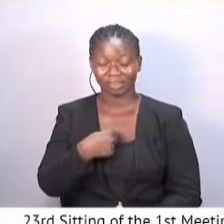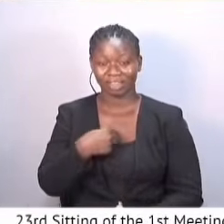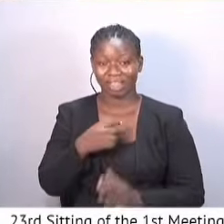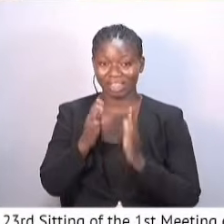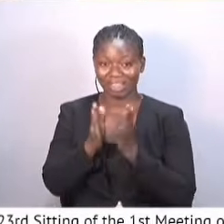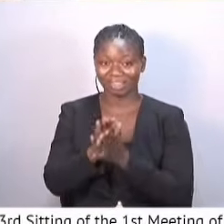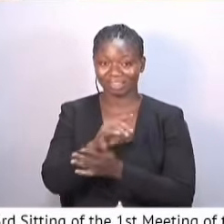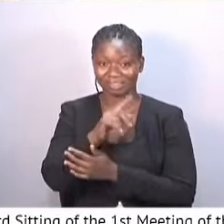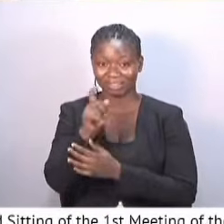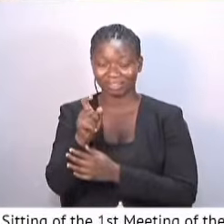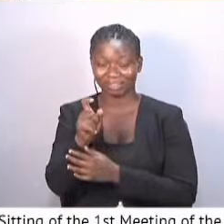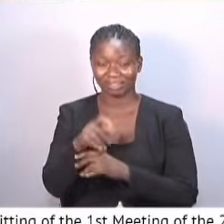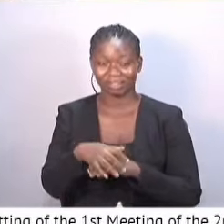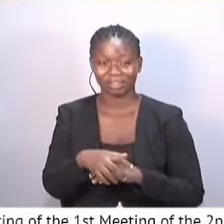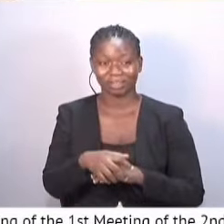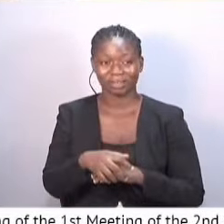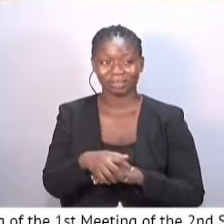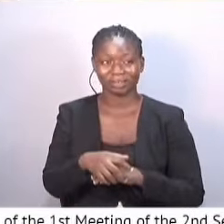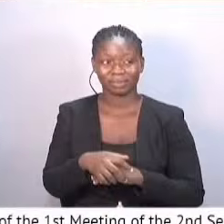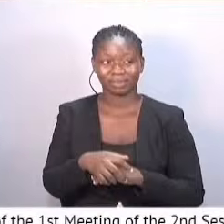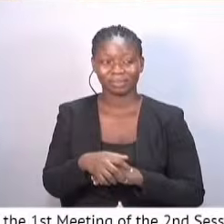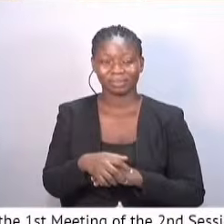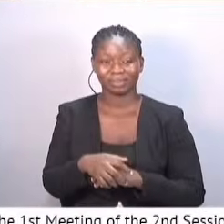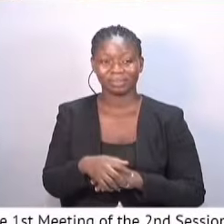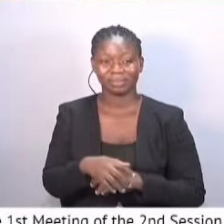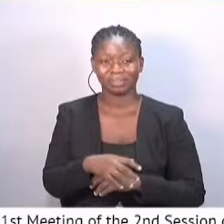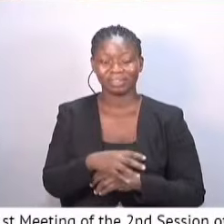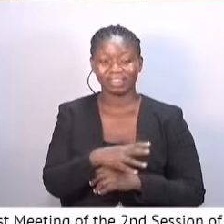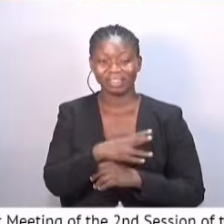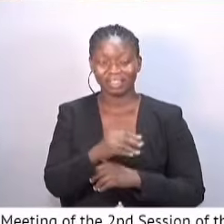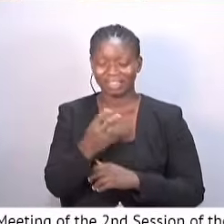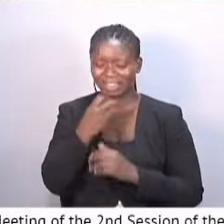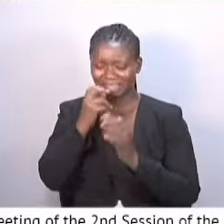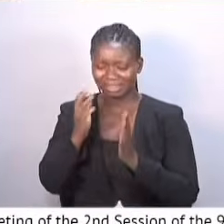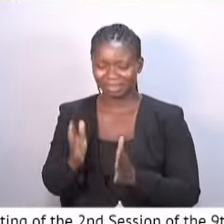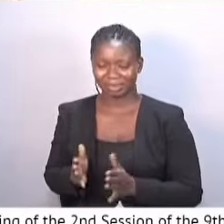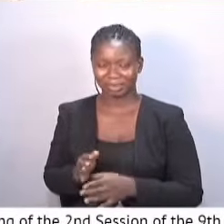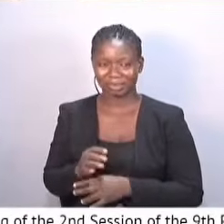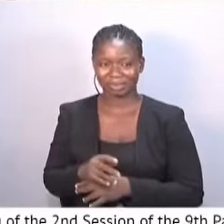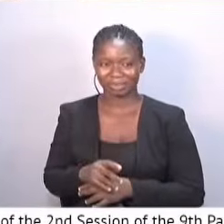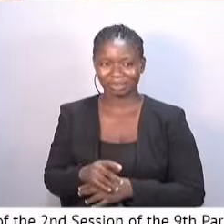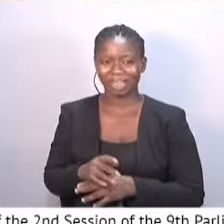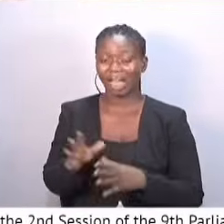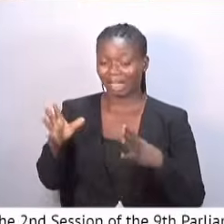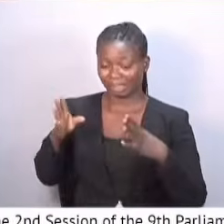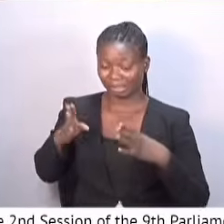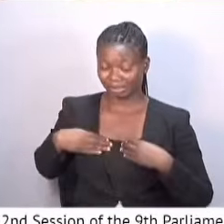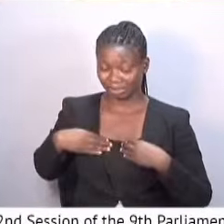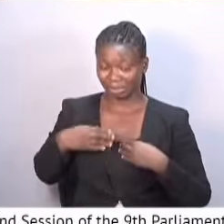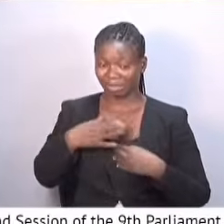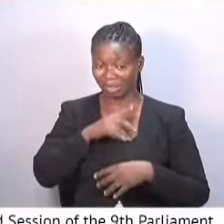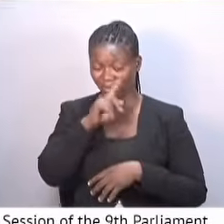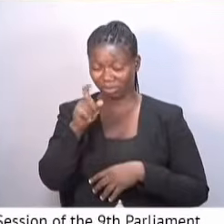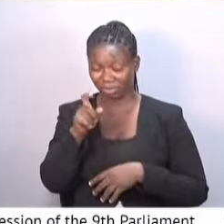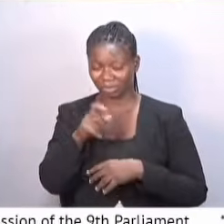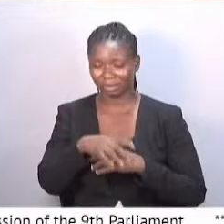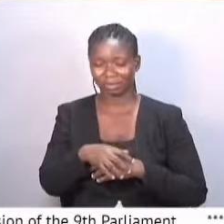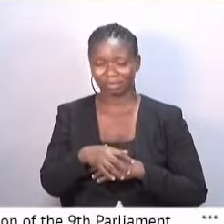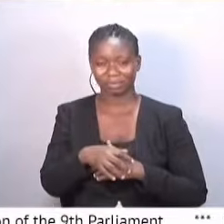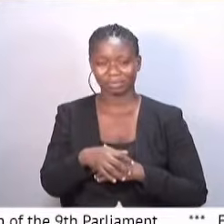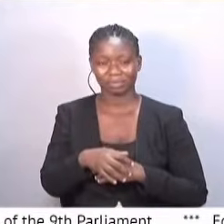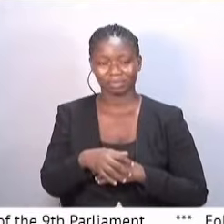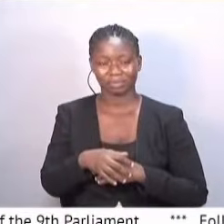I asked the question, and Mr. Speaker admitted the question.